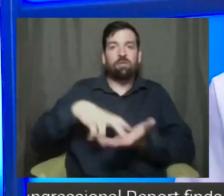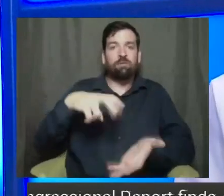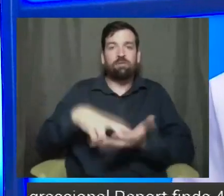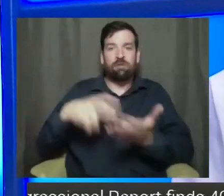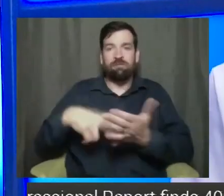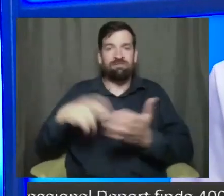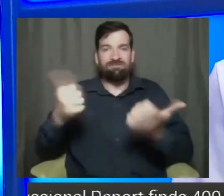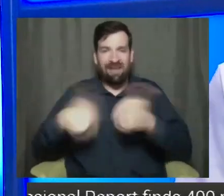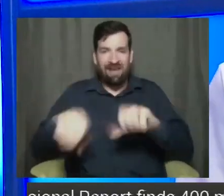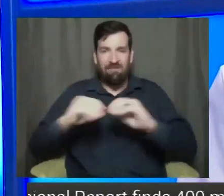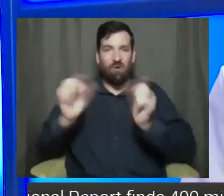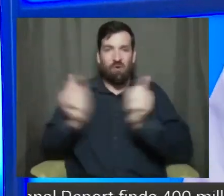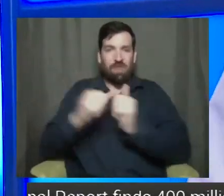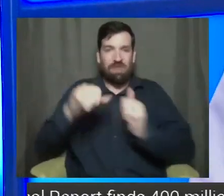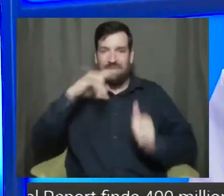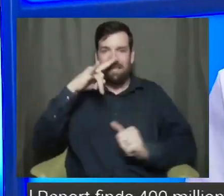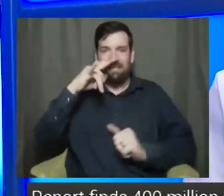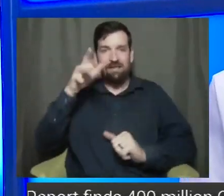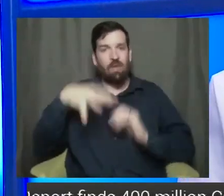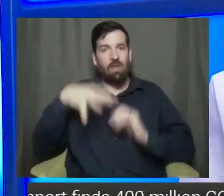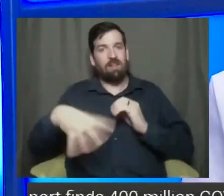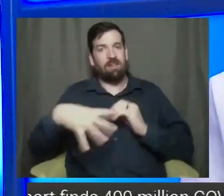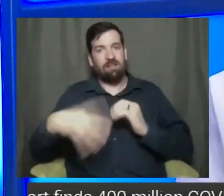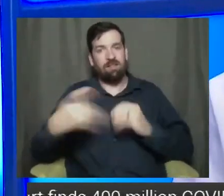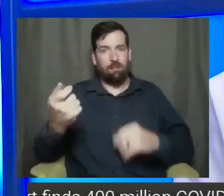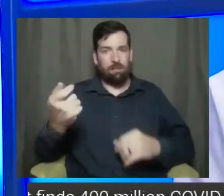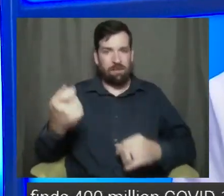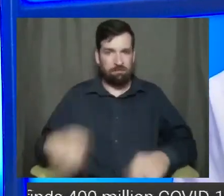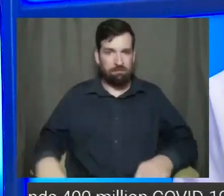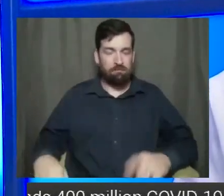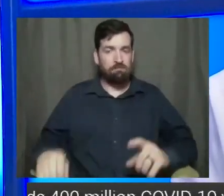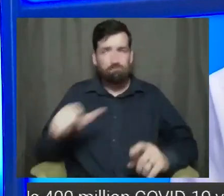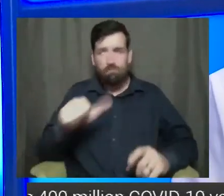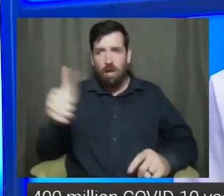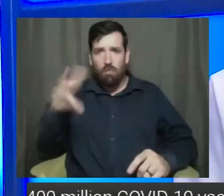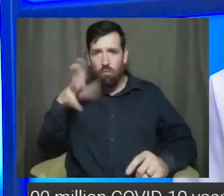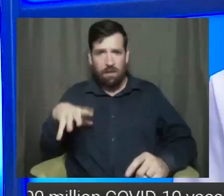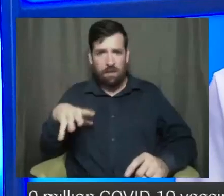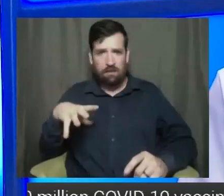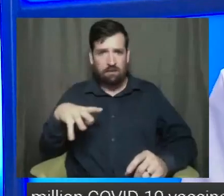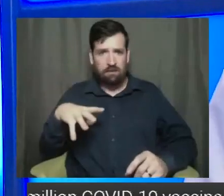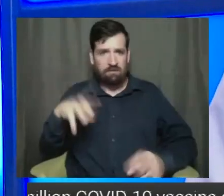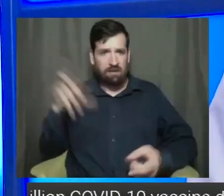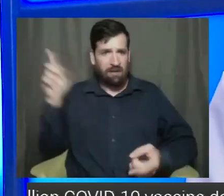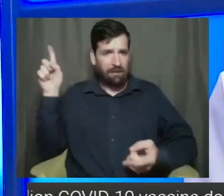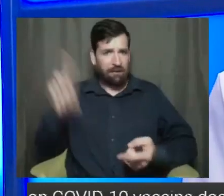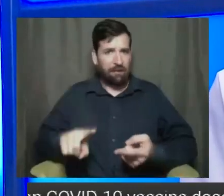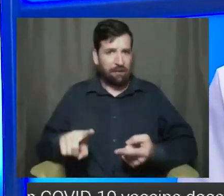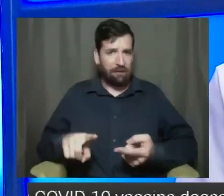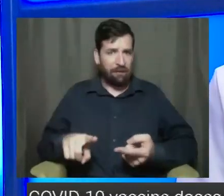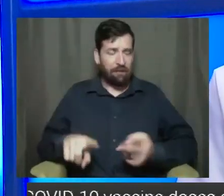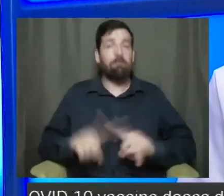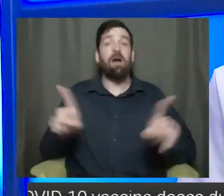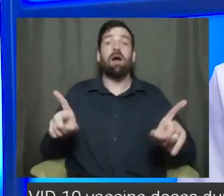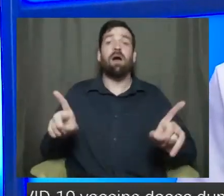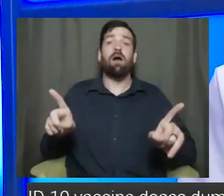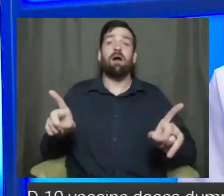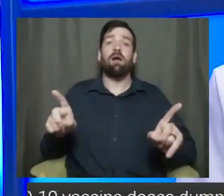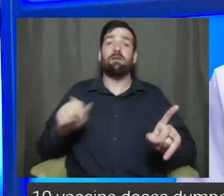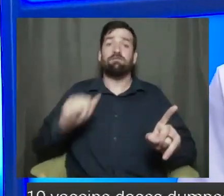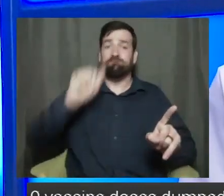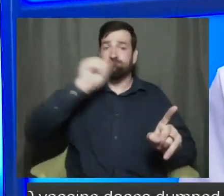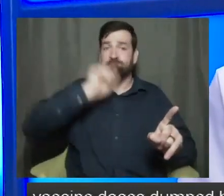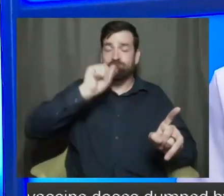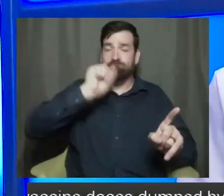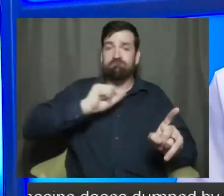I leak a little bit. But other women don't have as much leakage with those activities, but do suffer from urinary urgency,